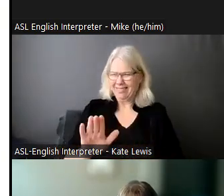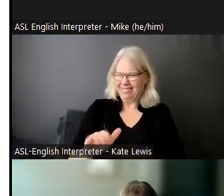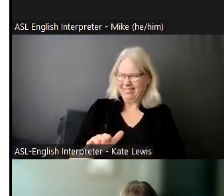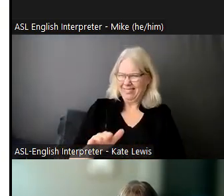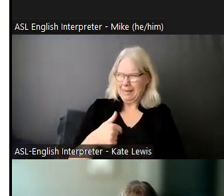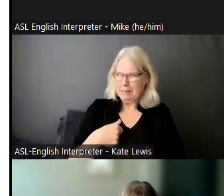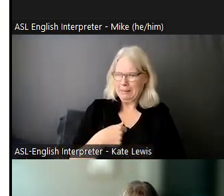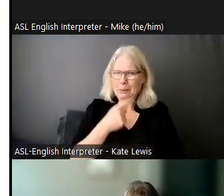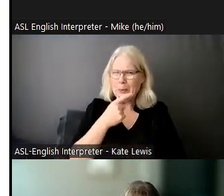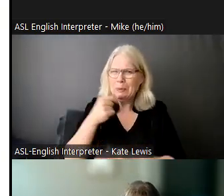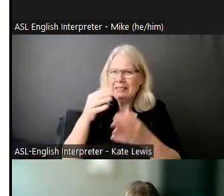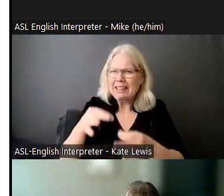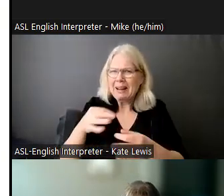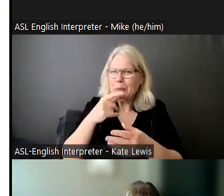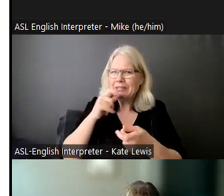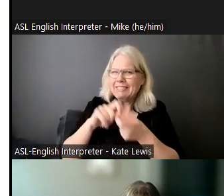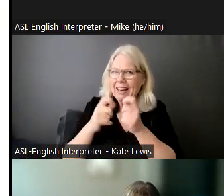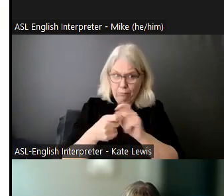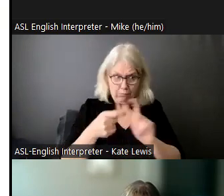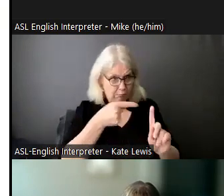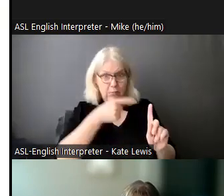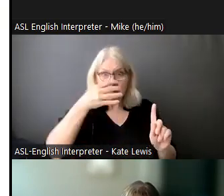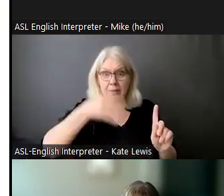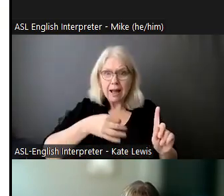or not when that alteration was made.